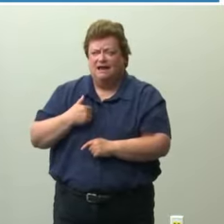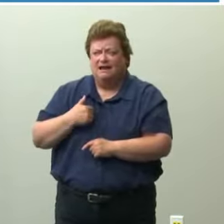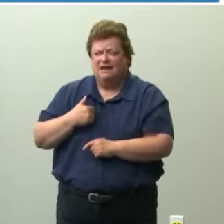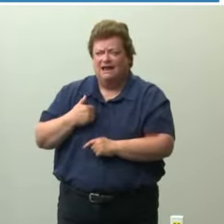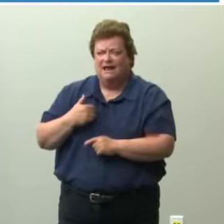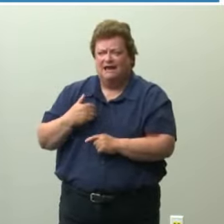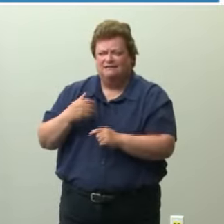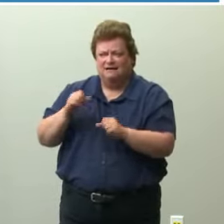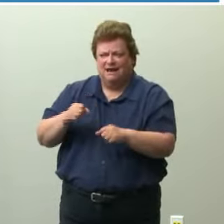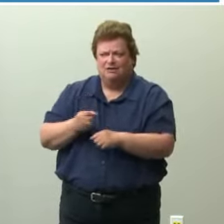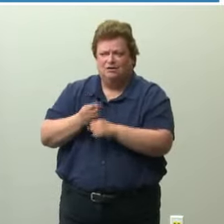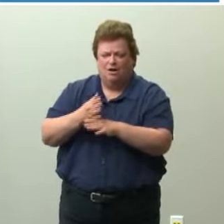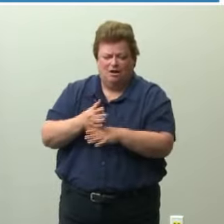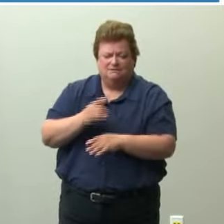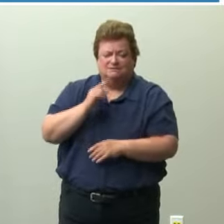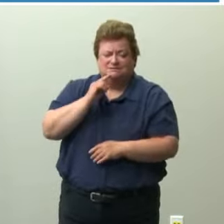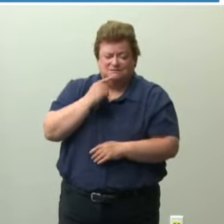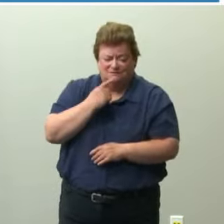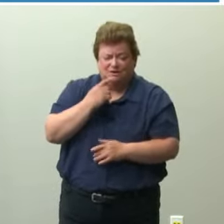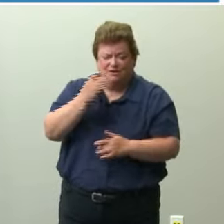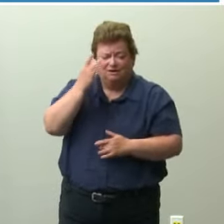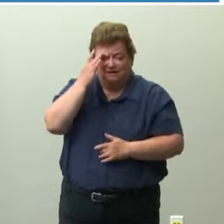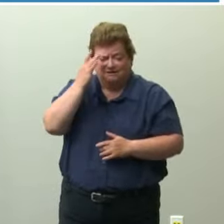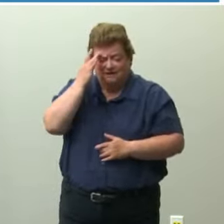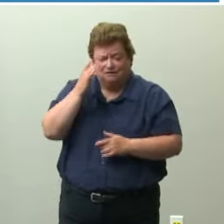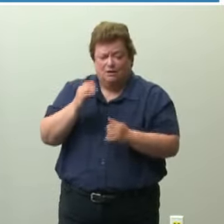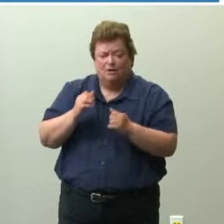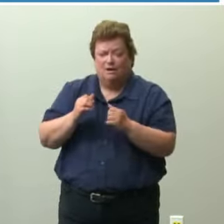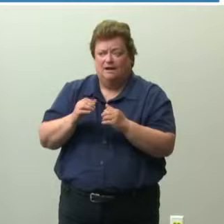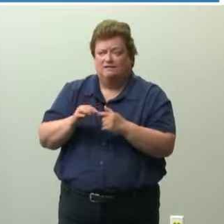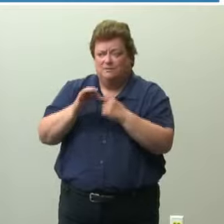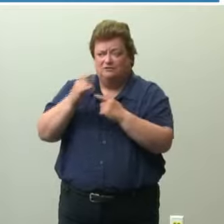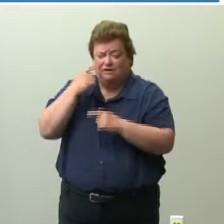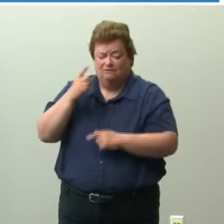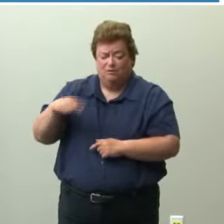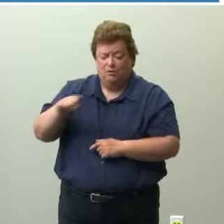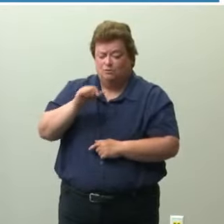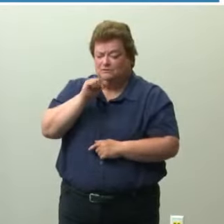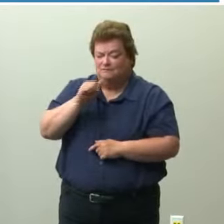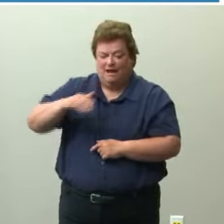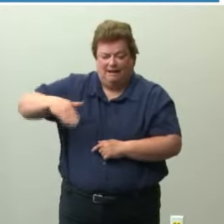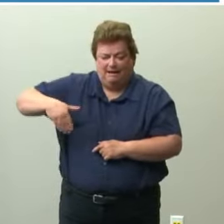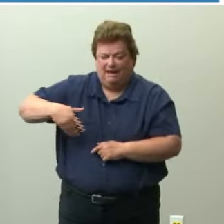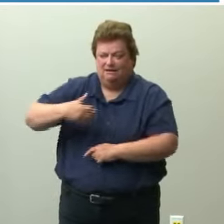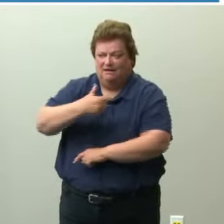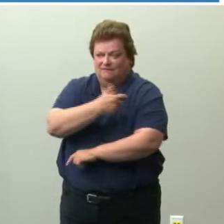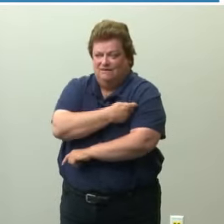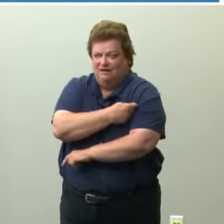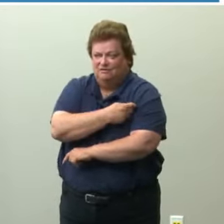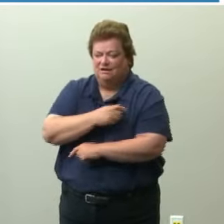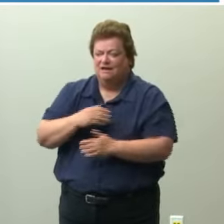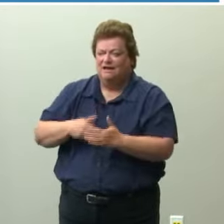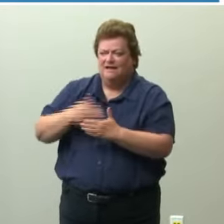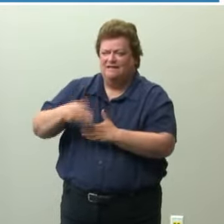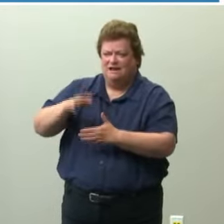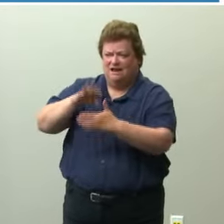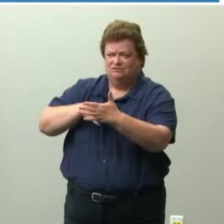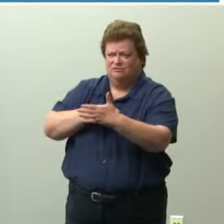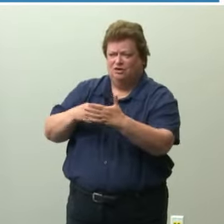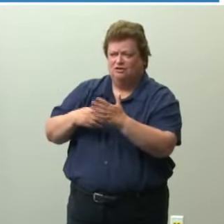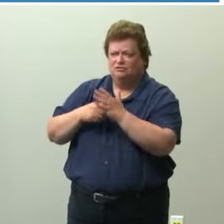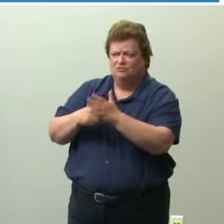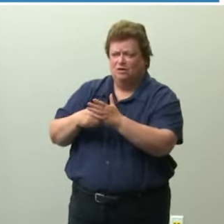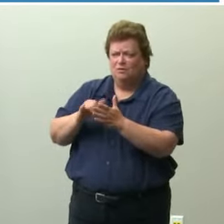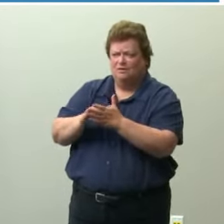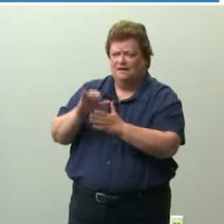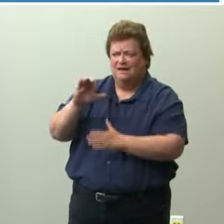cause severe disease, especially in those who are unvaccinated. This next chart shows Lancaster County